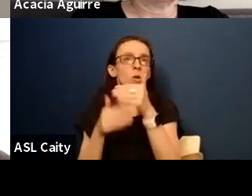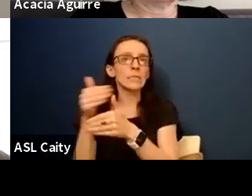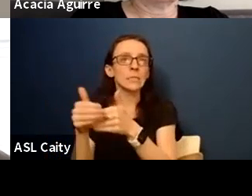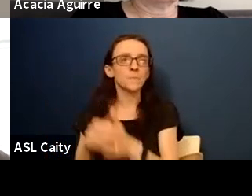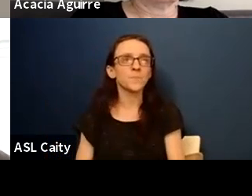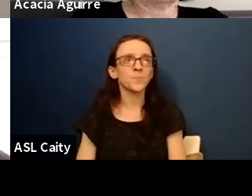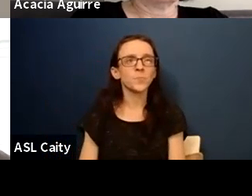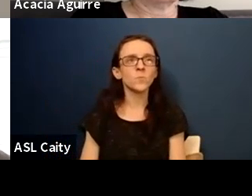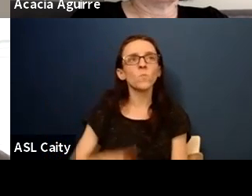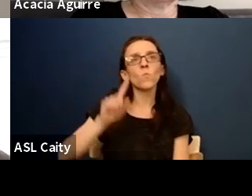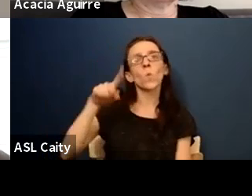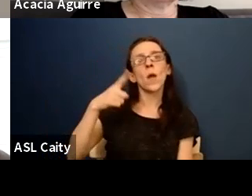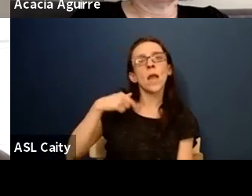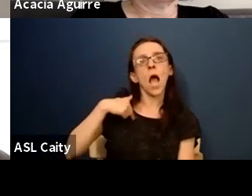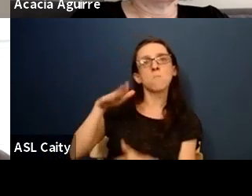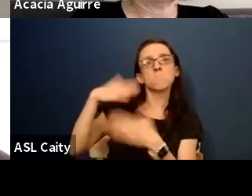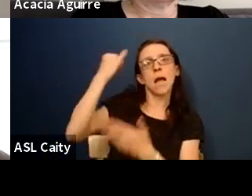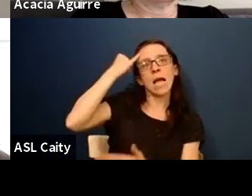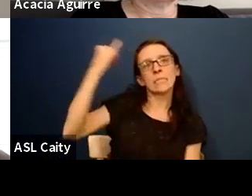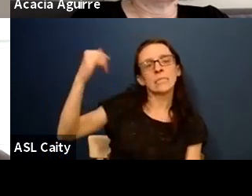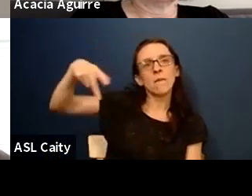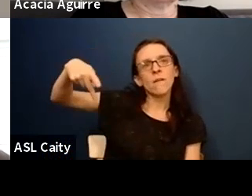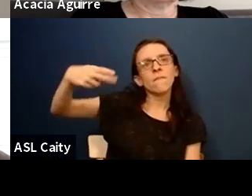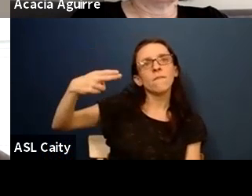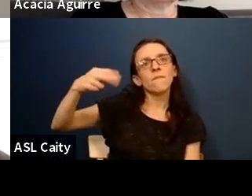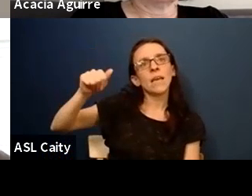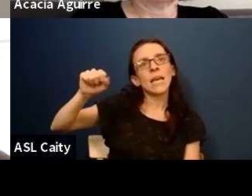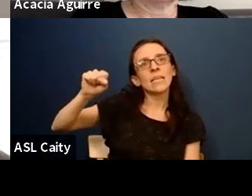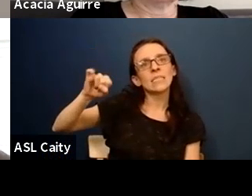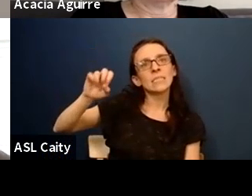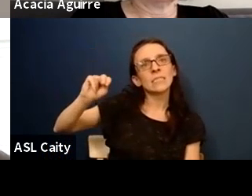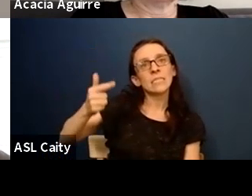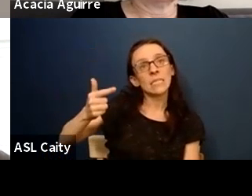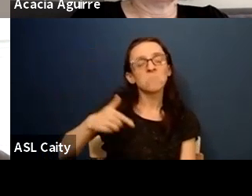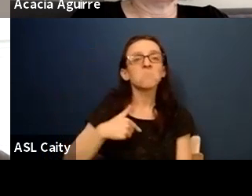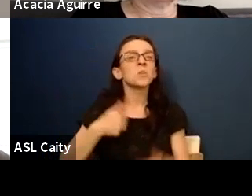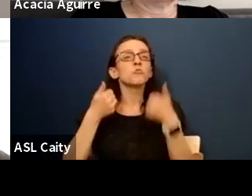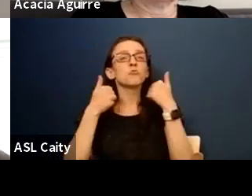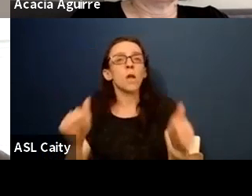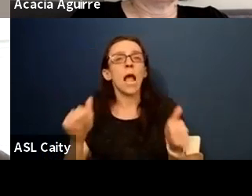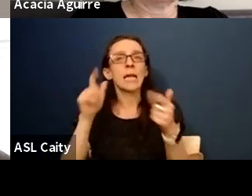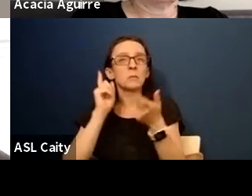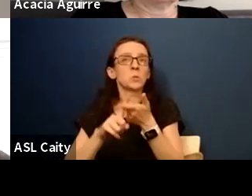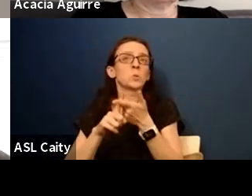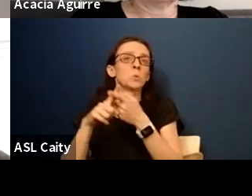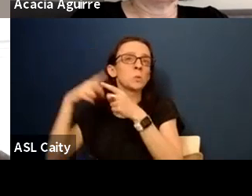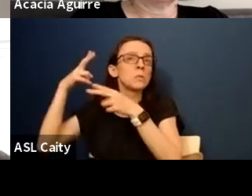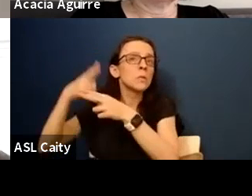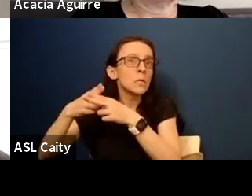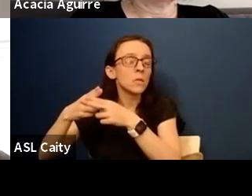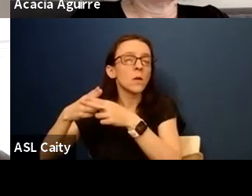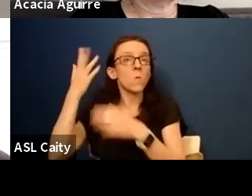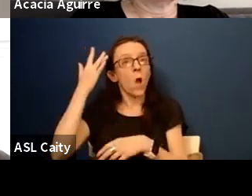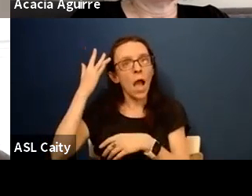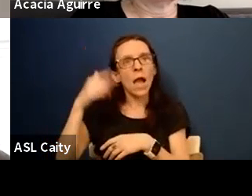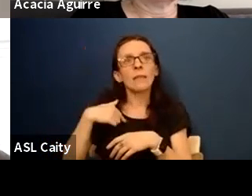the issue of phasing, I was trying to address what we could possibly do